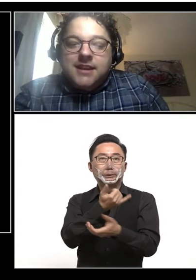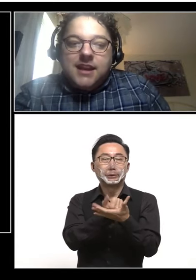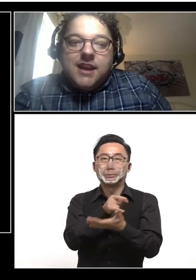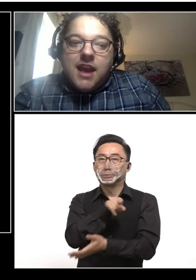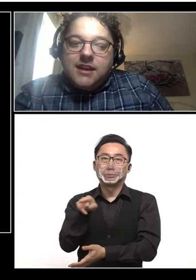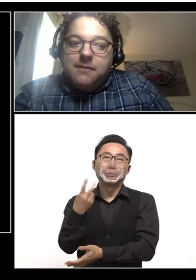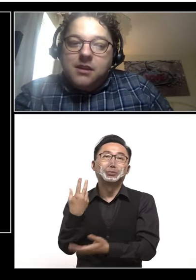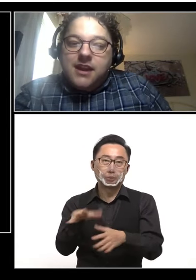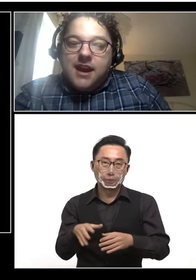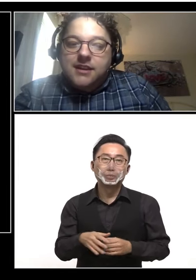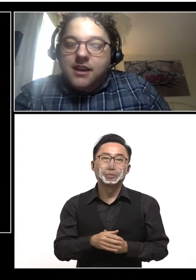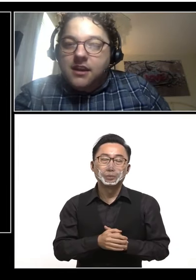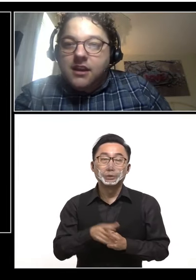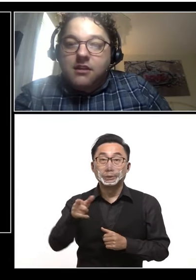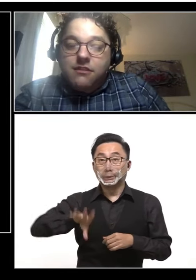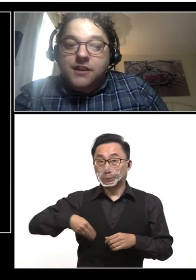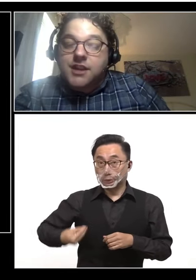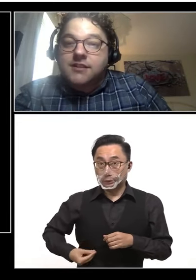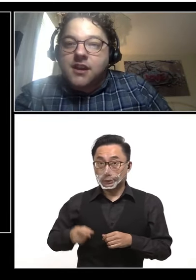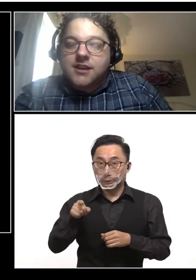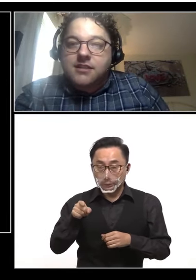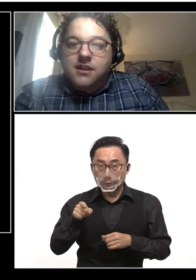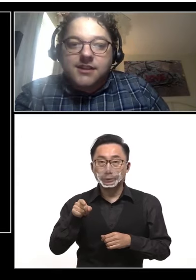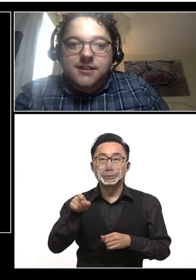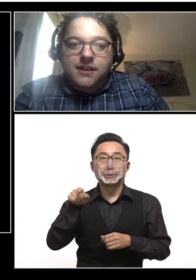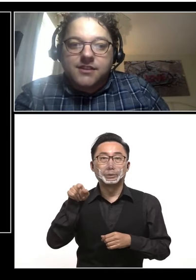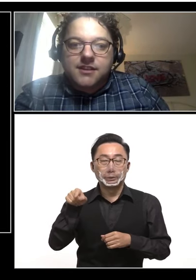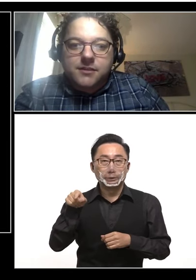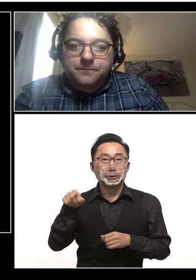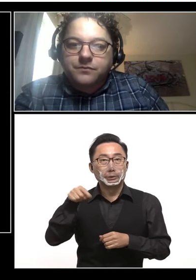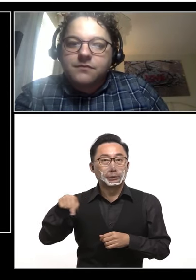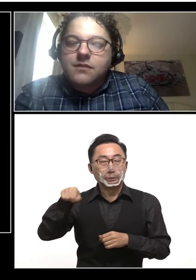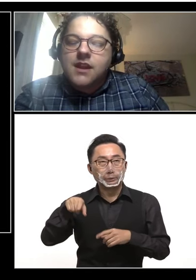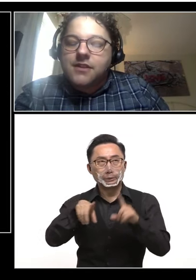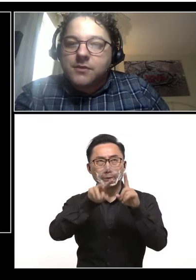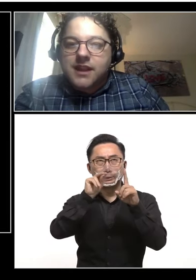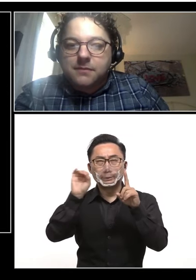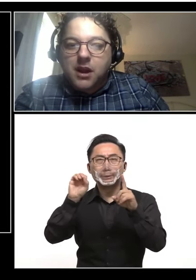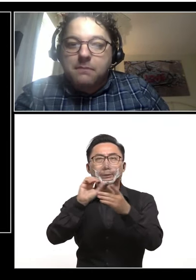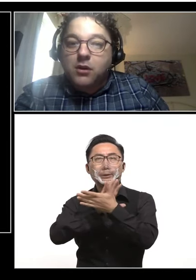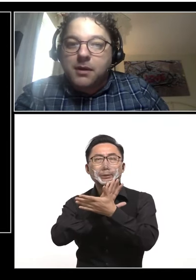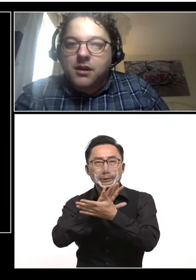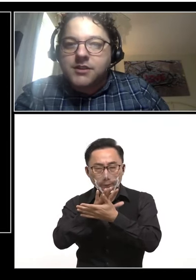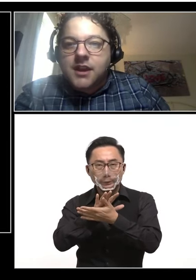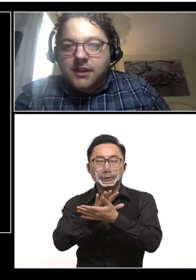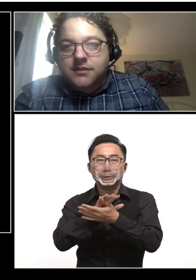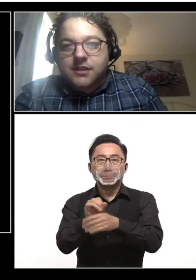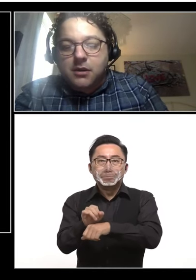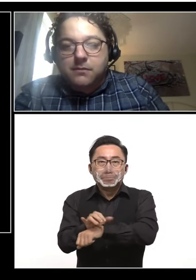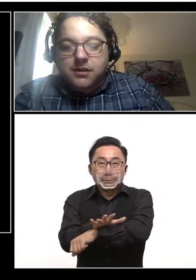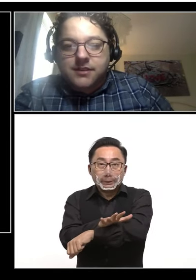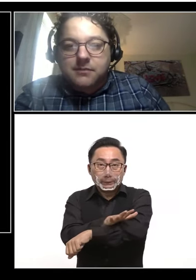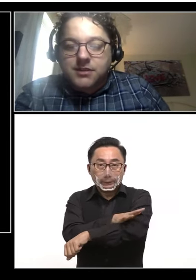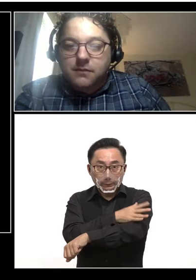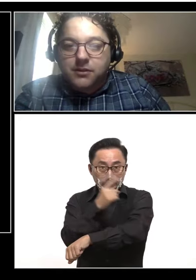Basically, Cambodia had a horrific genocide in the 1970s. That was led by Pol Pot. And you can see Pol